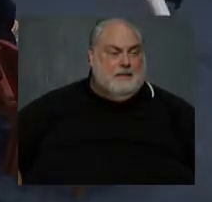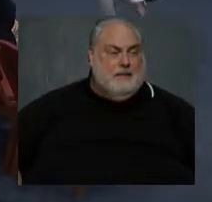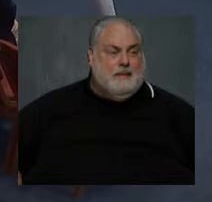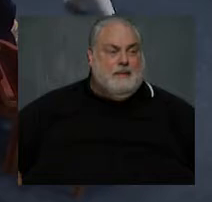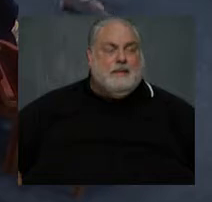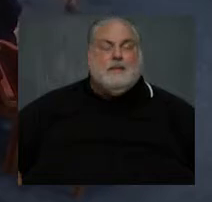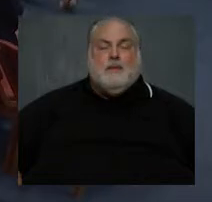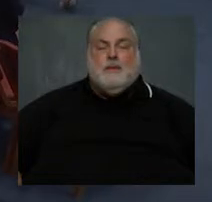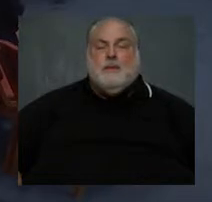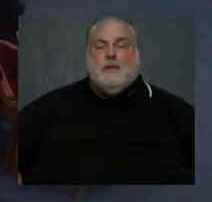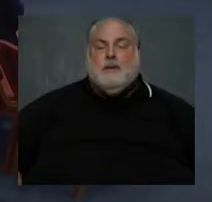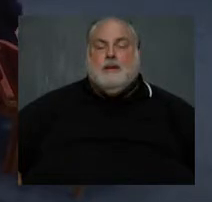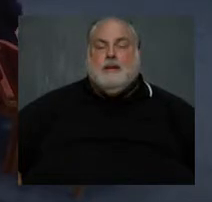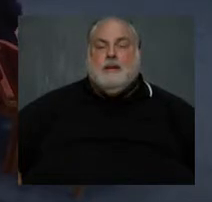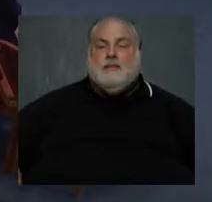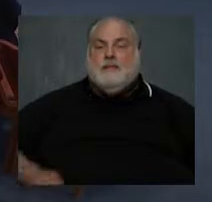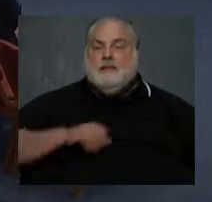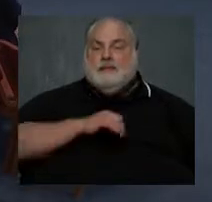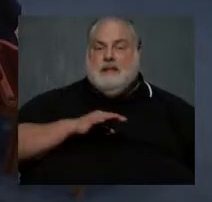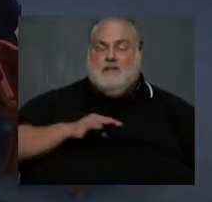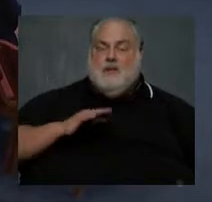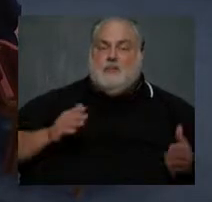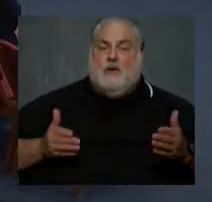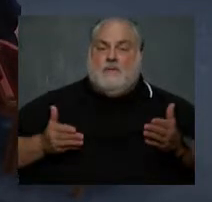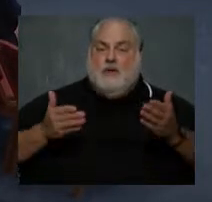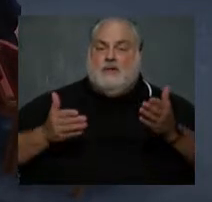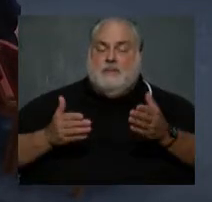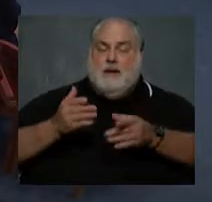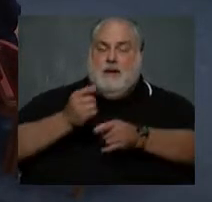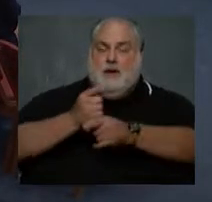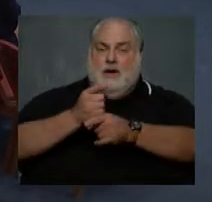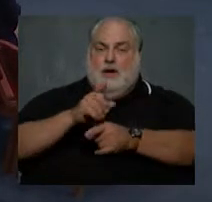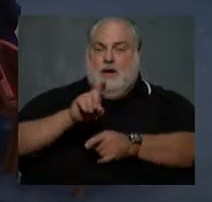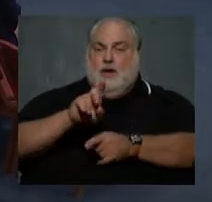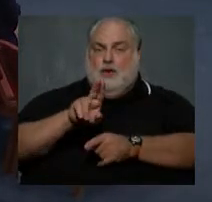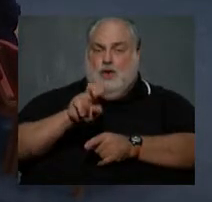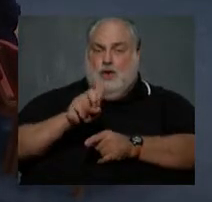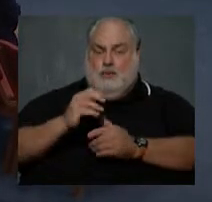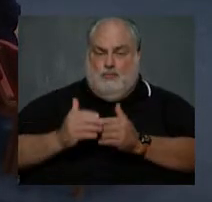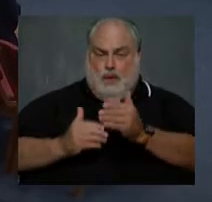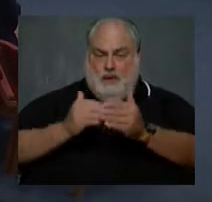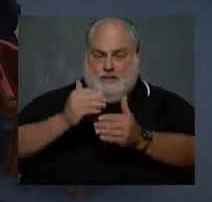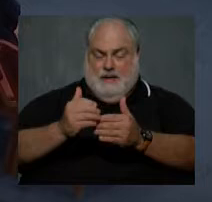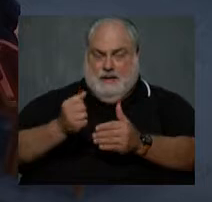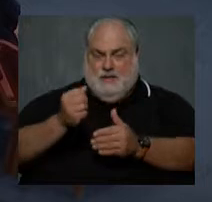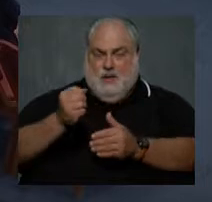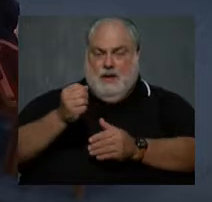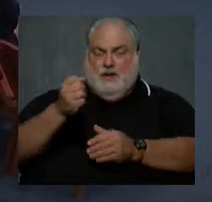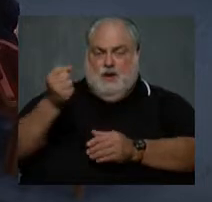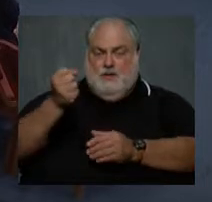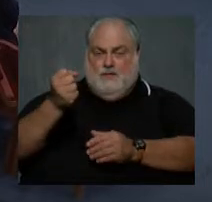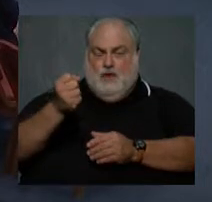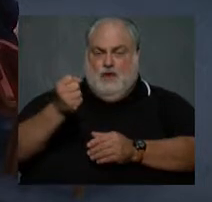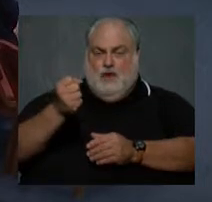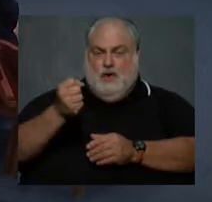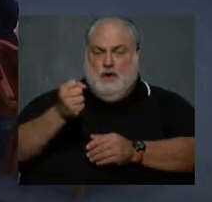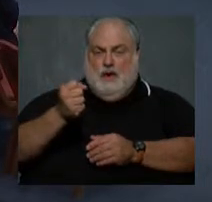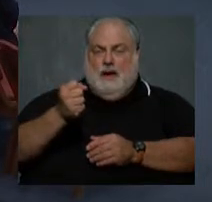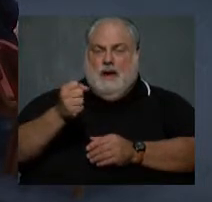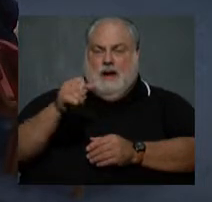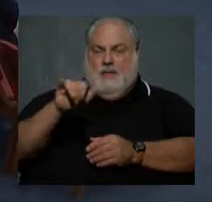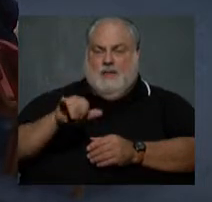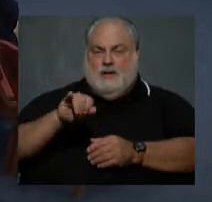No. Well, what we'd like to do, Chairman Berry, is to provide them adequate due process, is go ahead and defer the